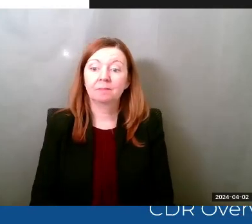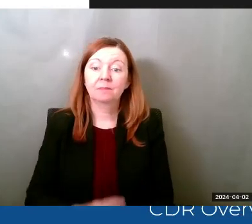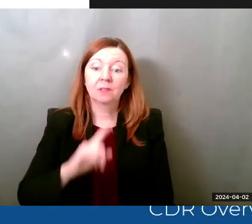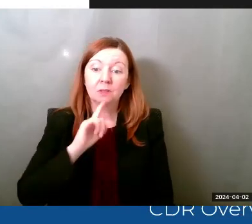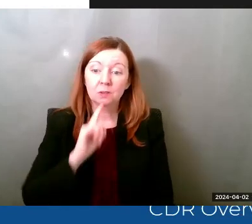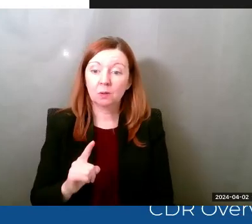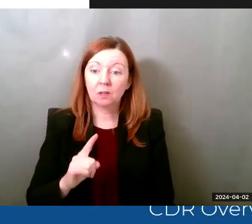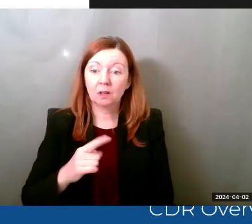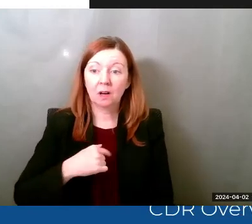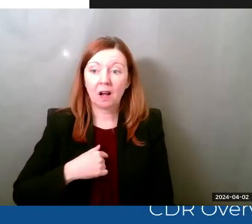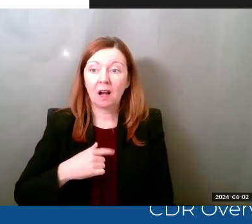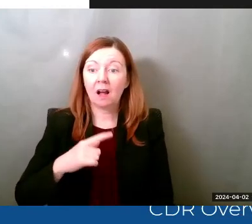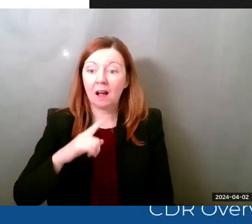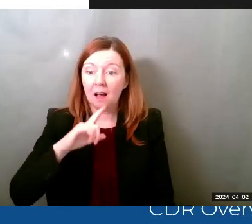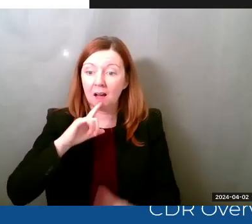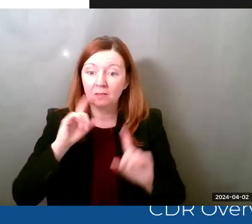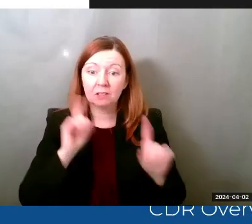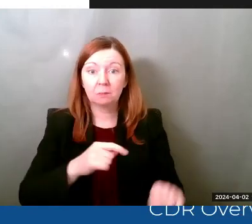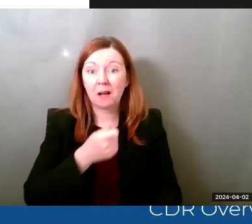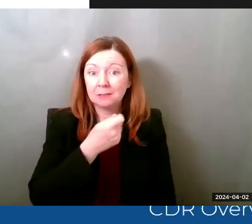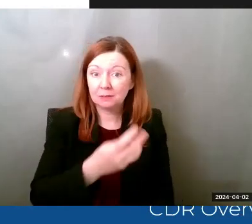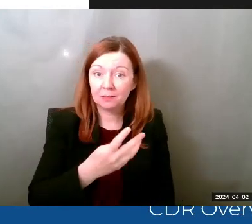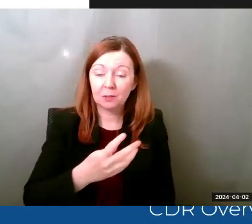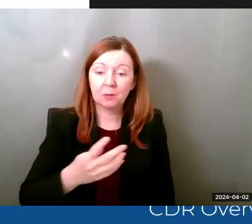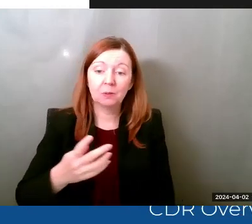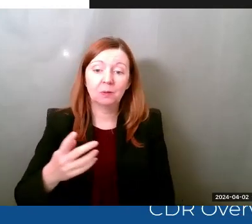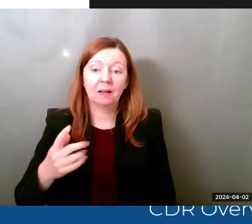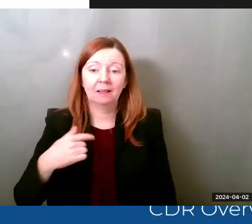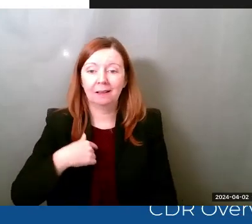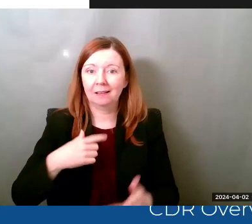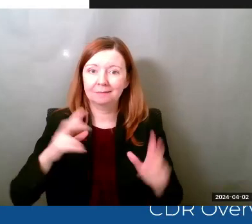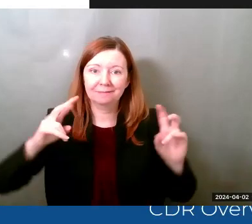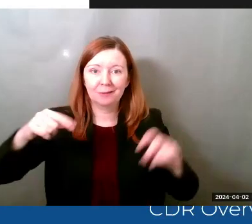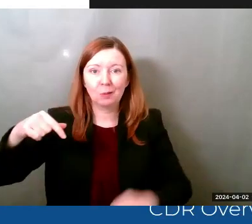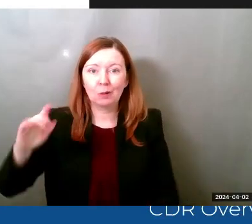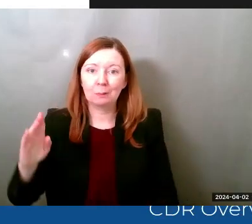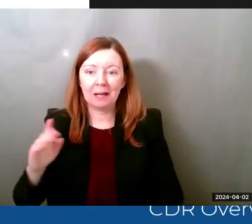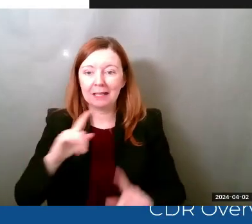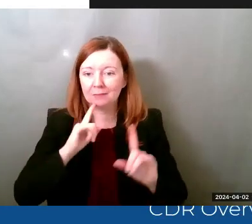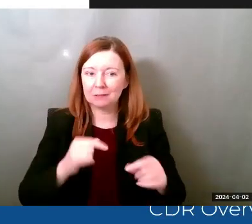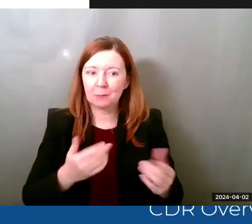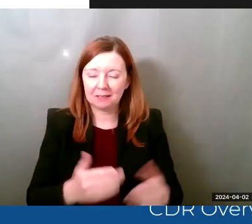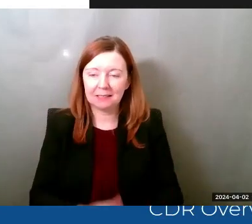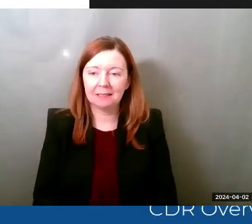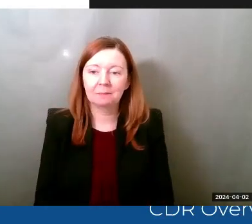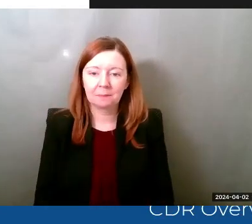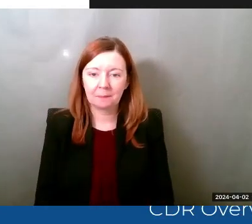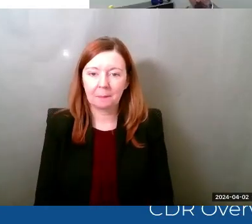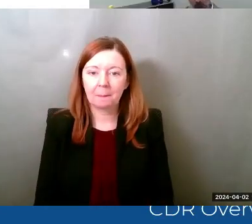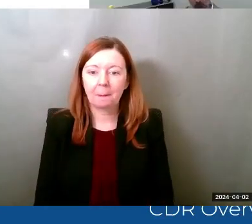Sure, I'll take a few and kind of act as quarterback in responding here. So,